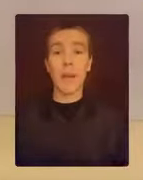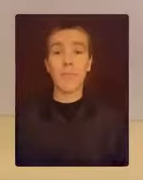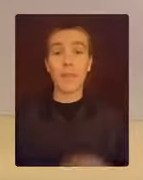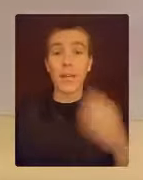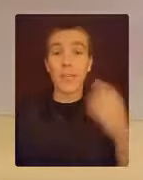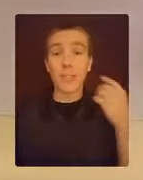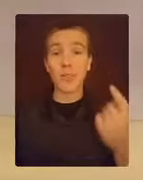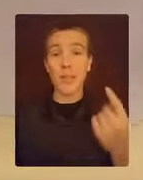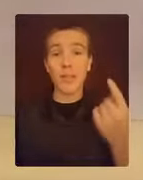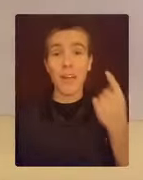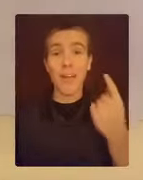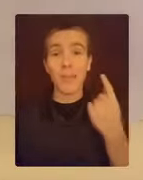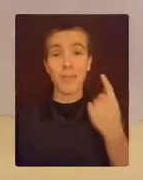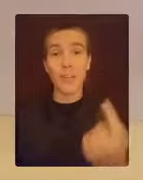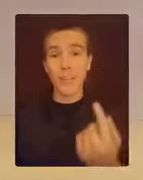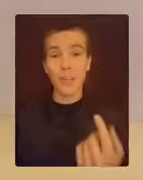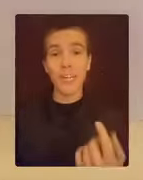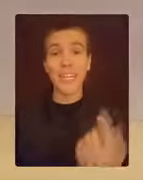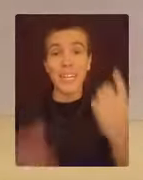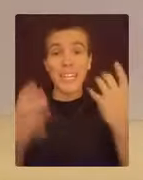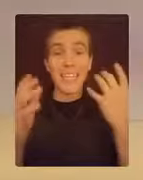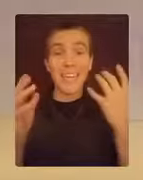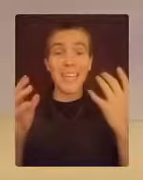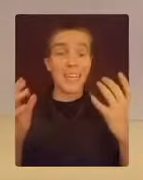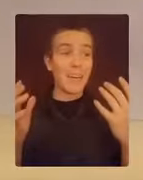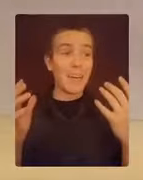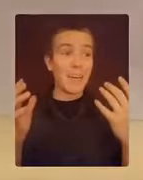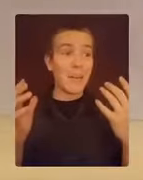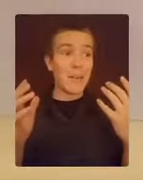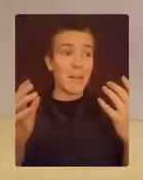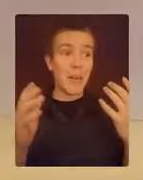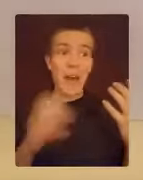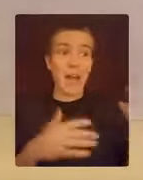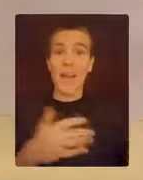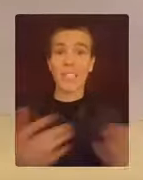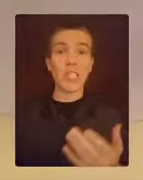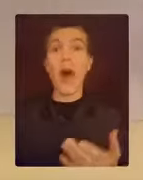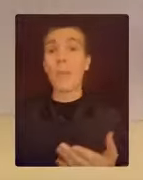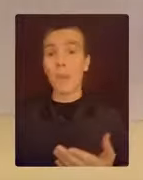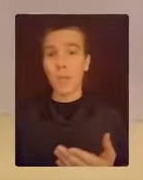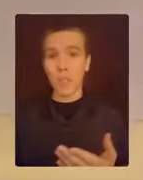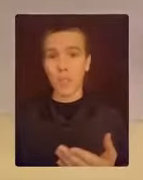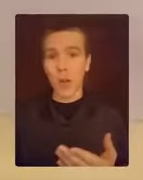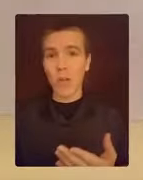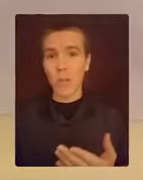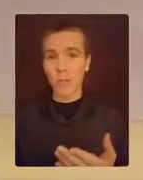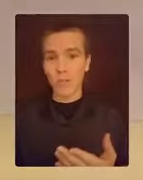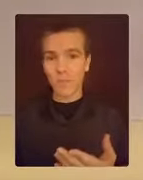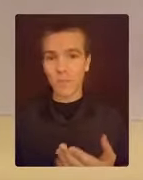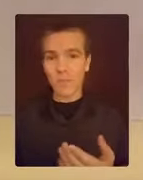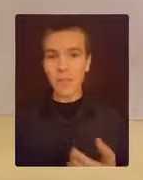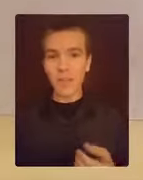times. There's actually a dream that I have that's recurring that I can't stop it once it